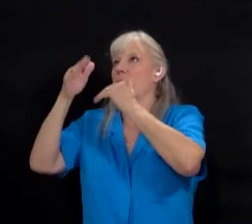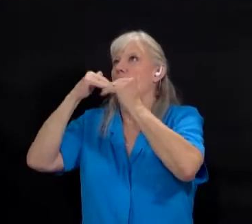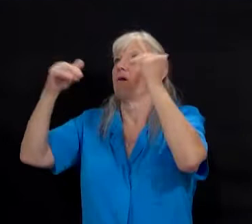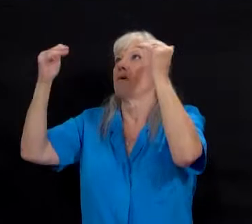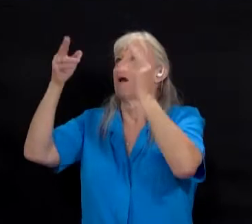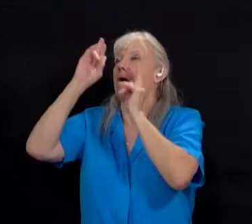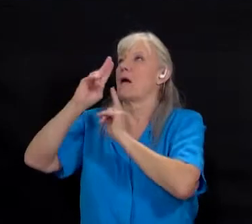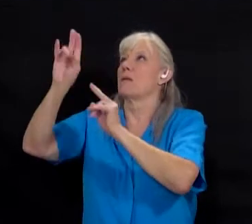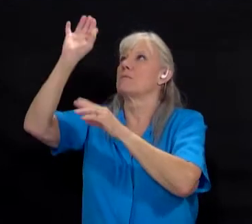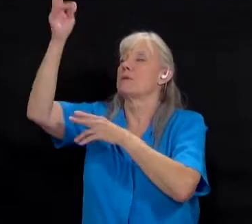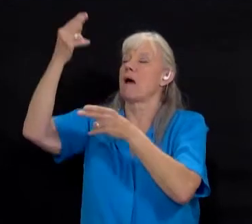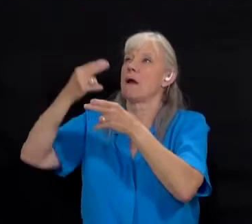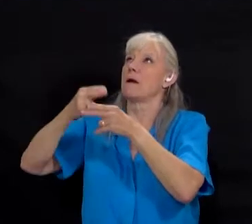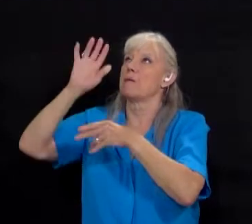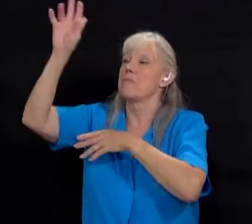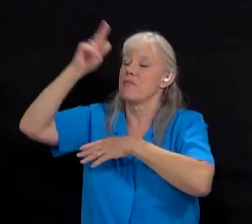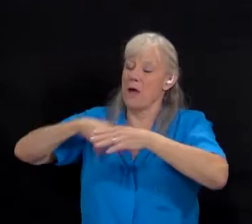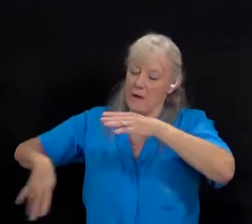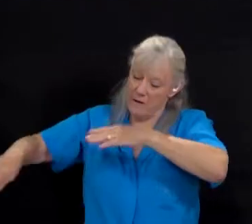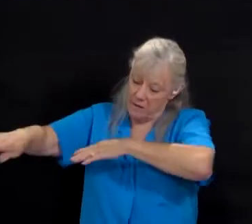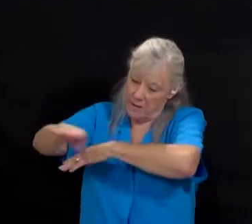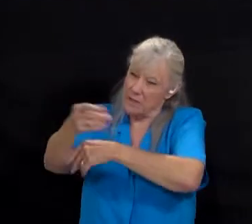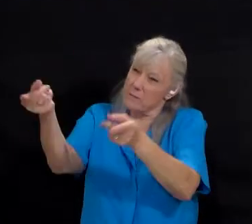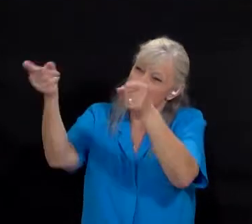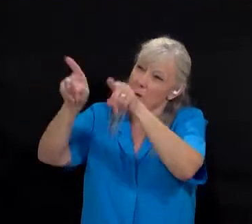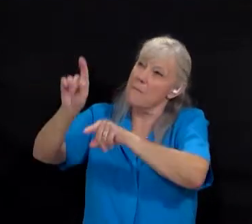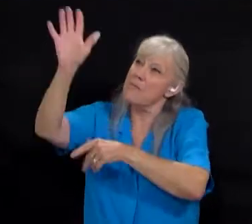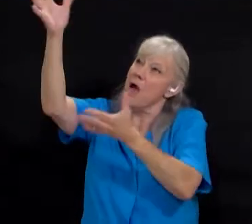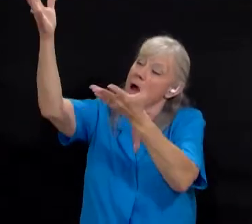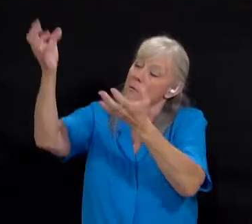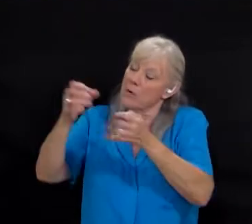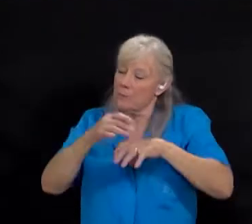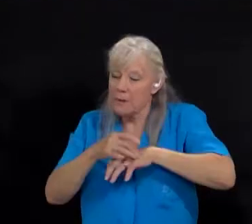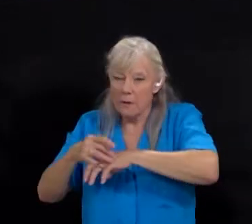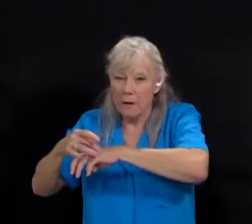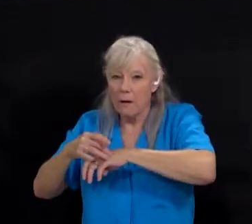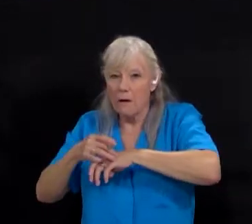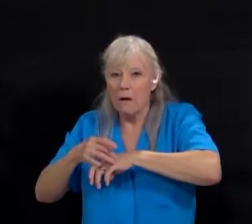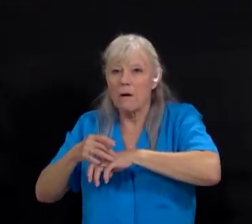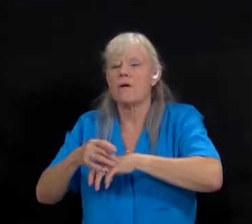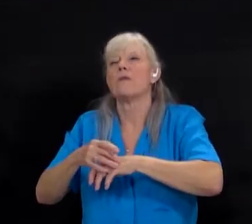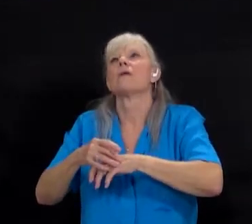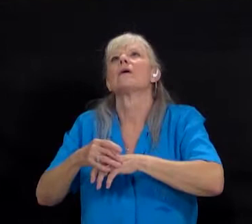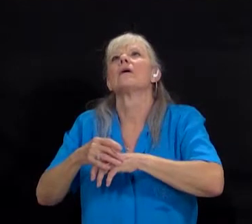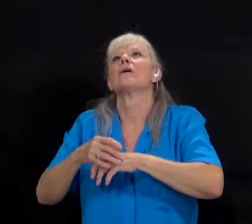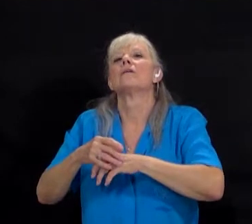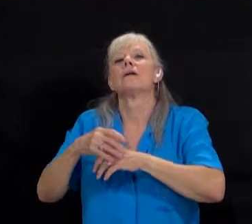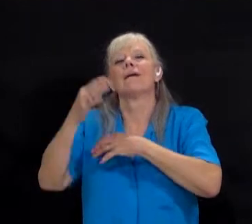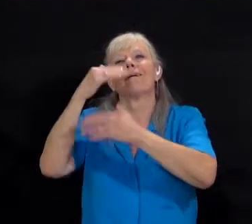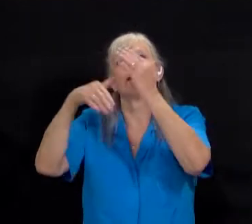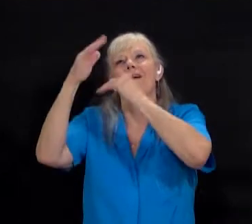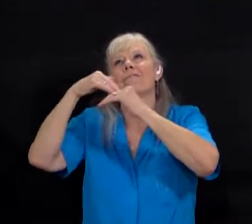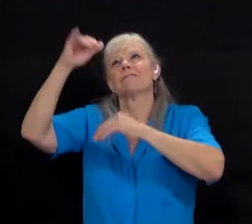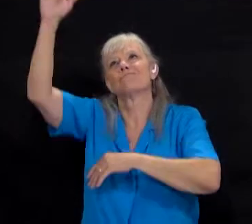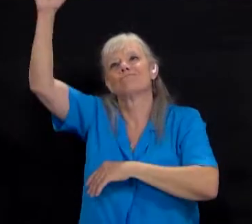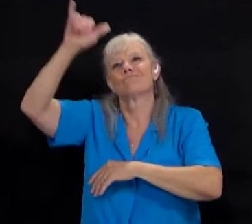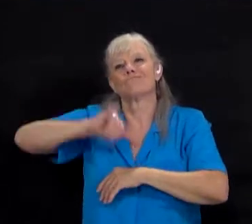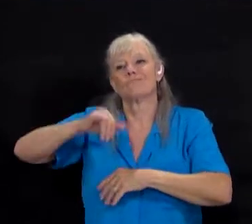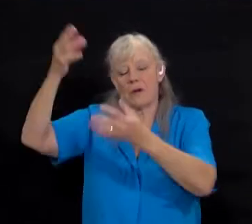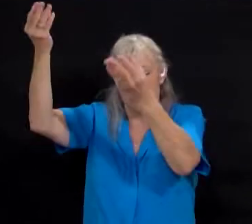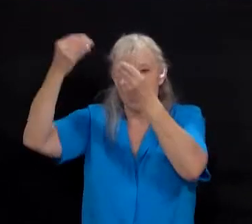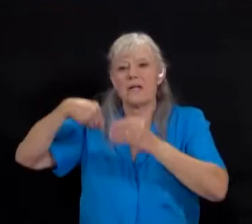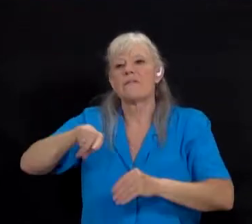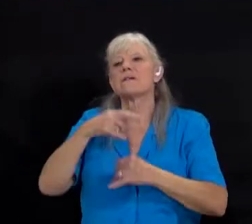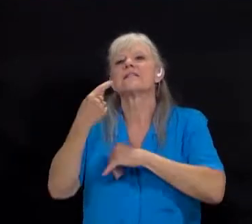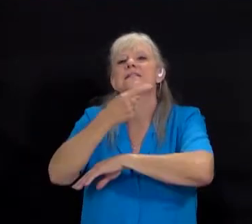thy name. Thy kingdom come, thy will be done, on earth as it is in heaven. Give us this